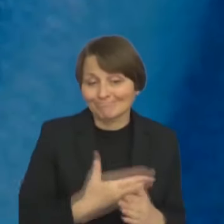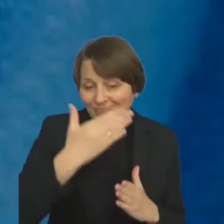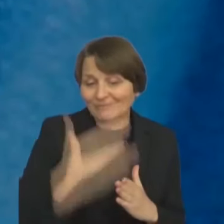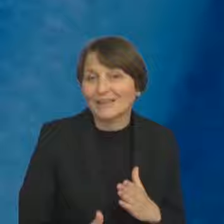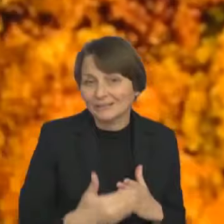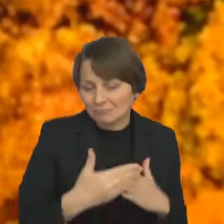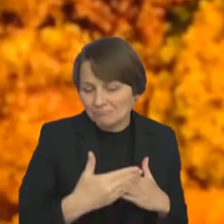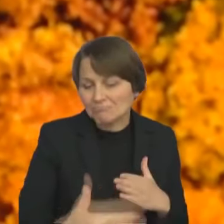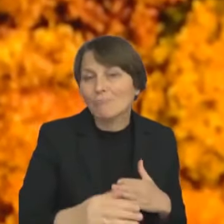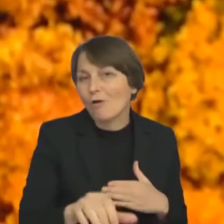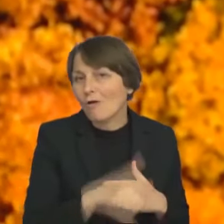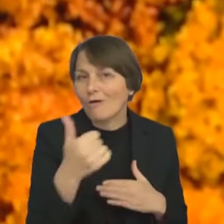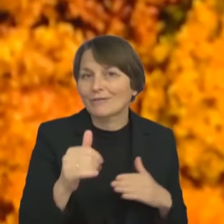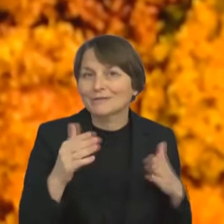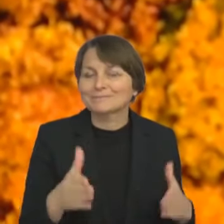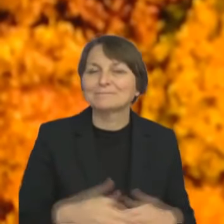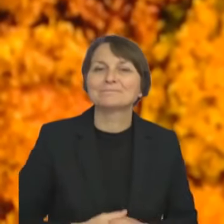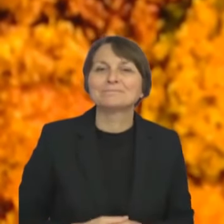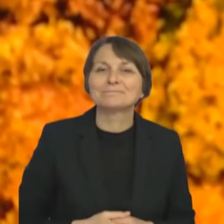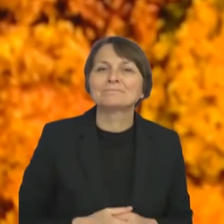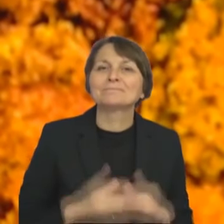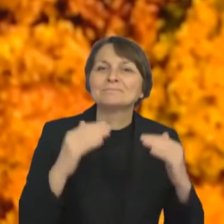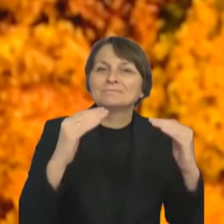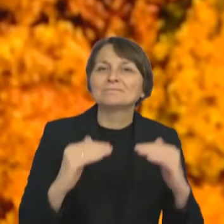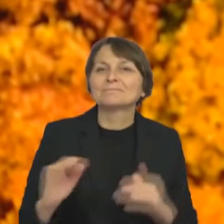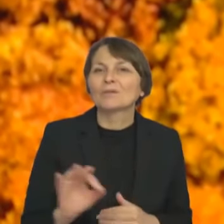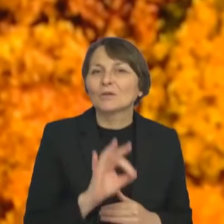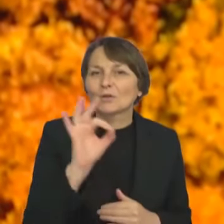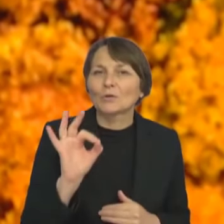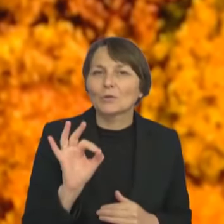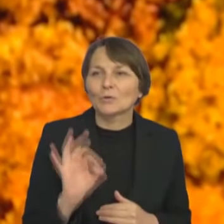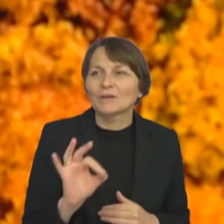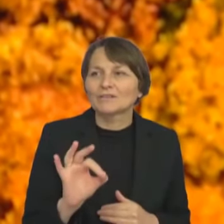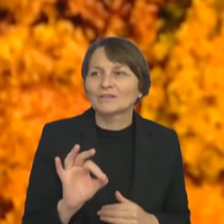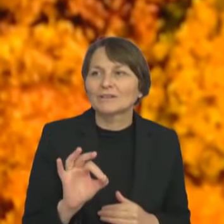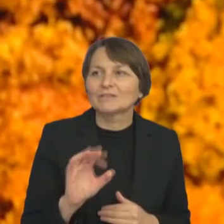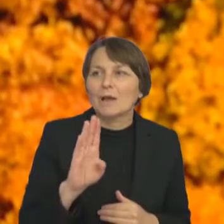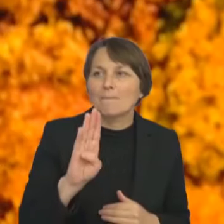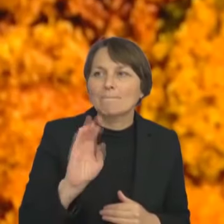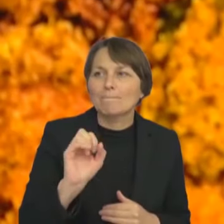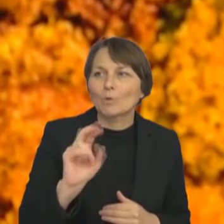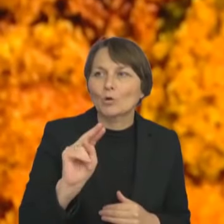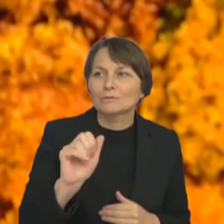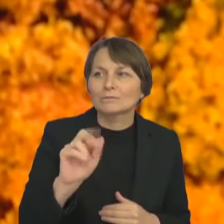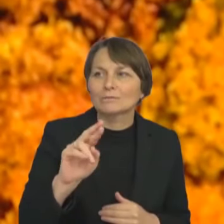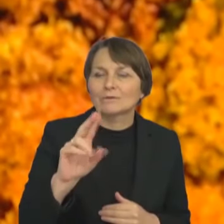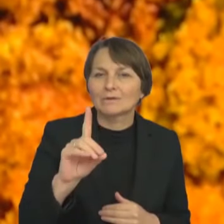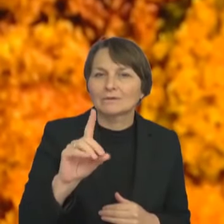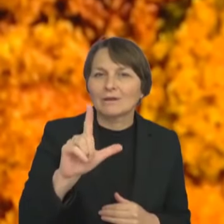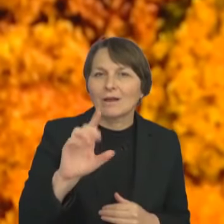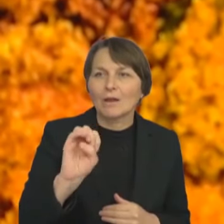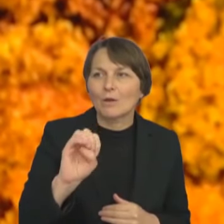things. The next question was asked by Mr. Bernard Labillon. Experts estimate that onboard intelligence will